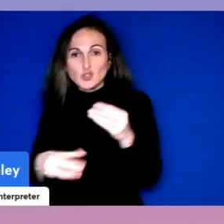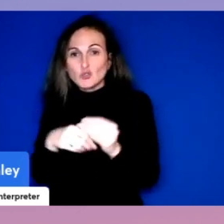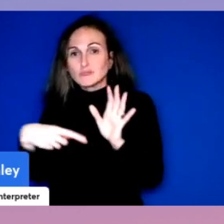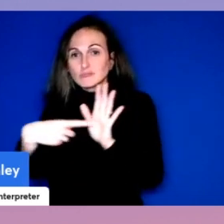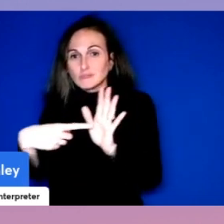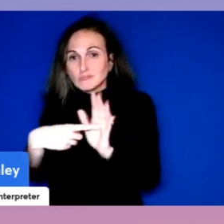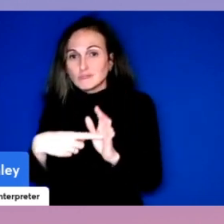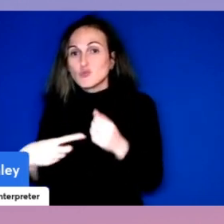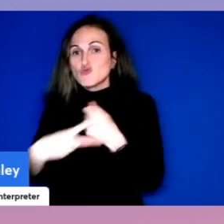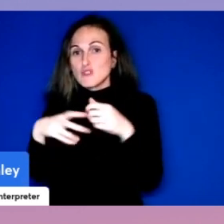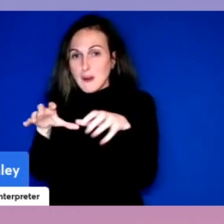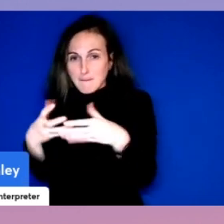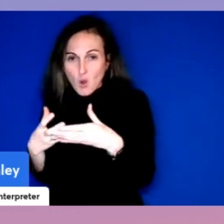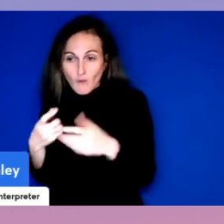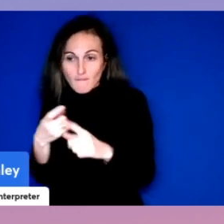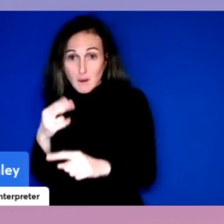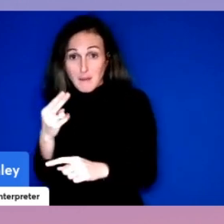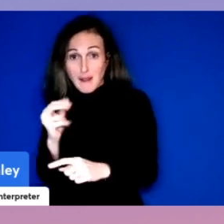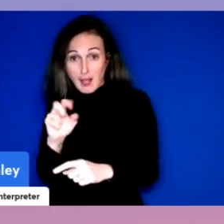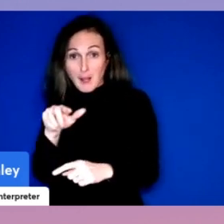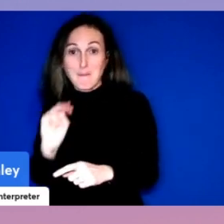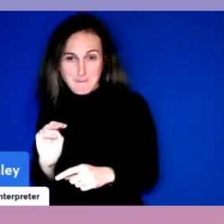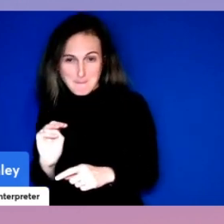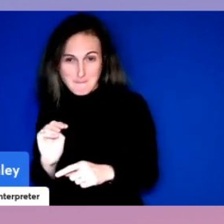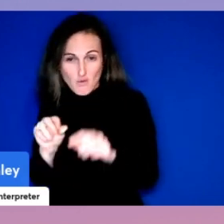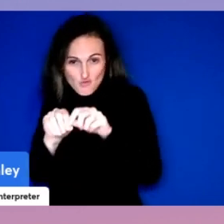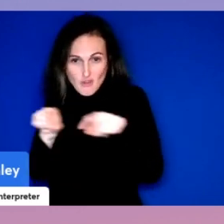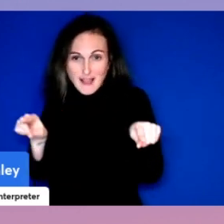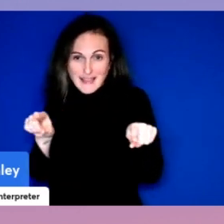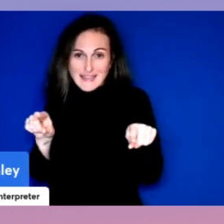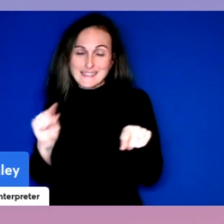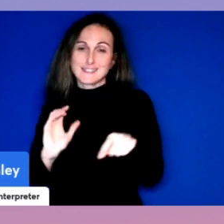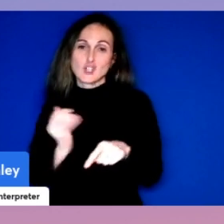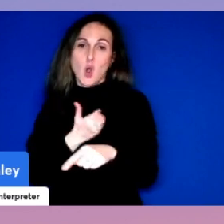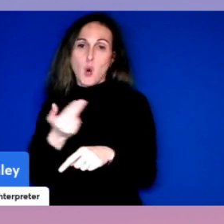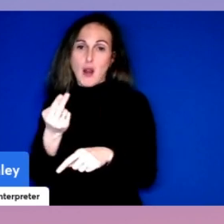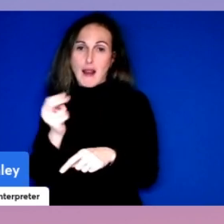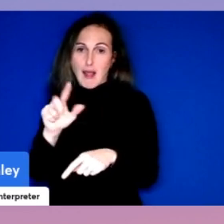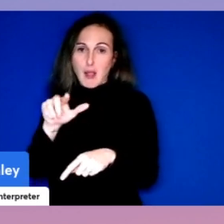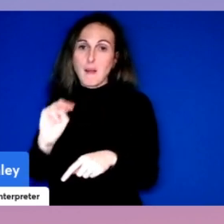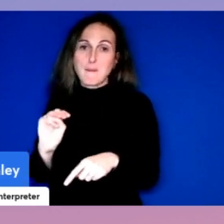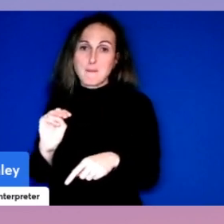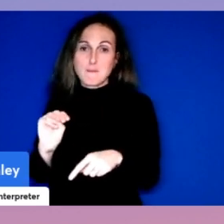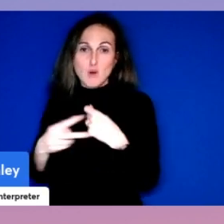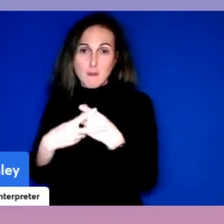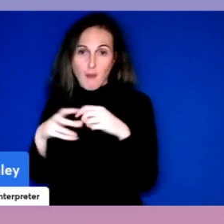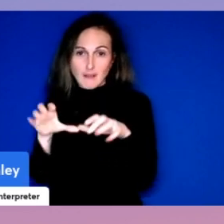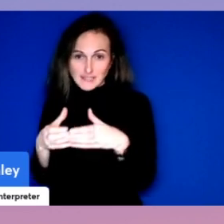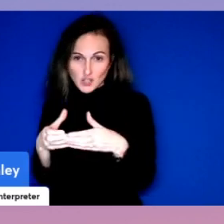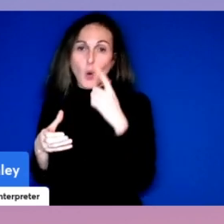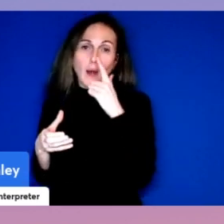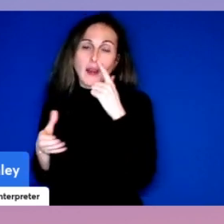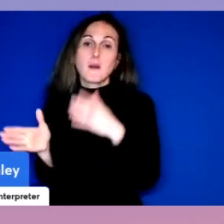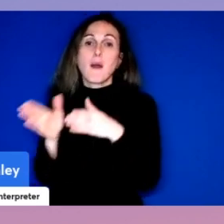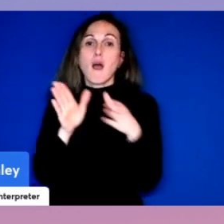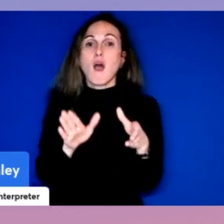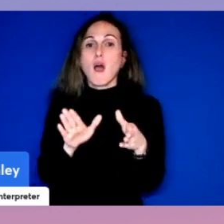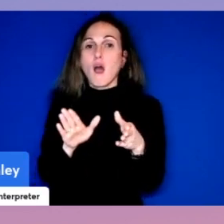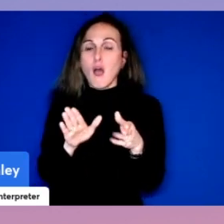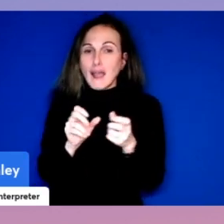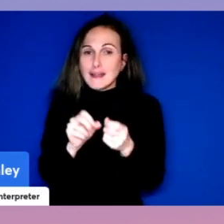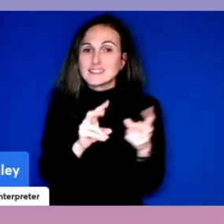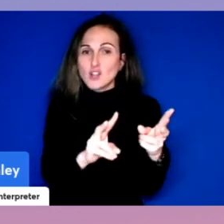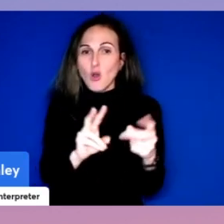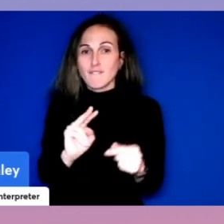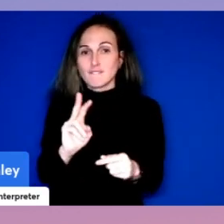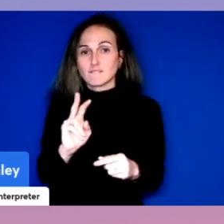Helm release here, or our Helm repository. And then we're going to install